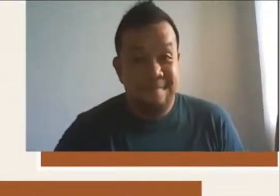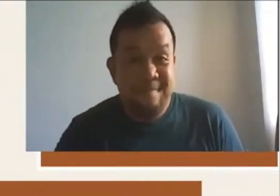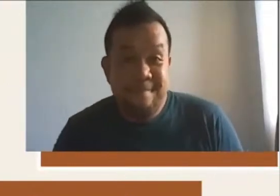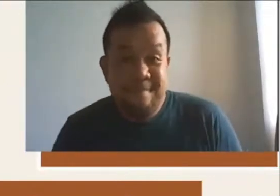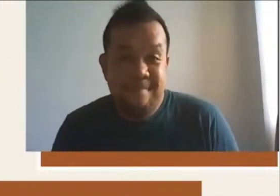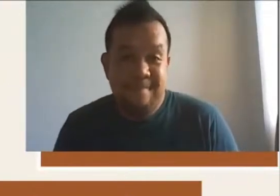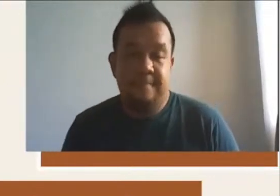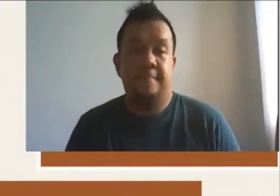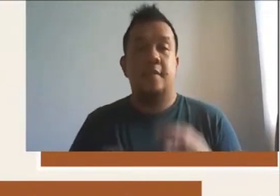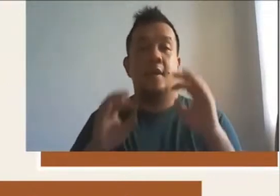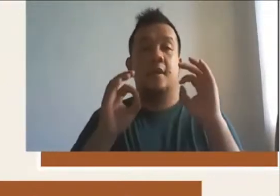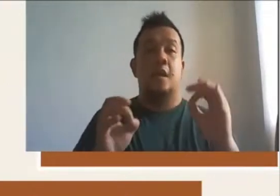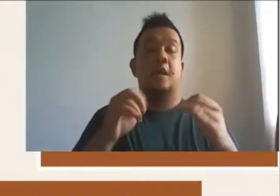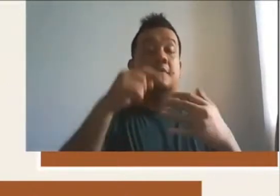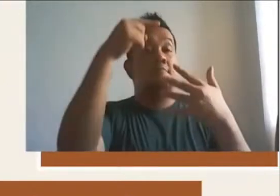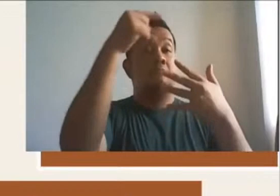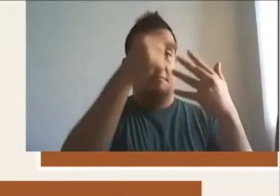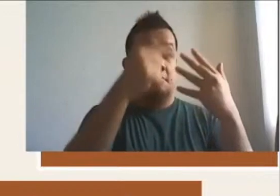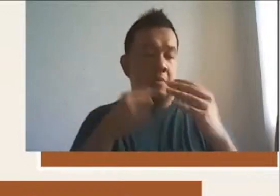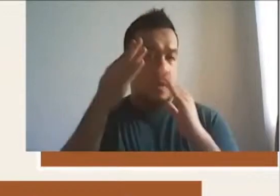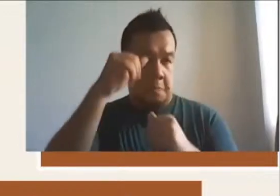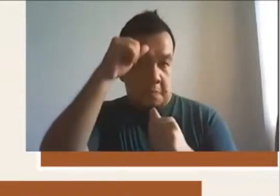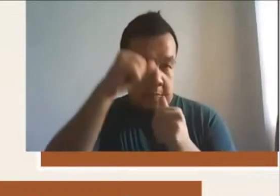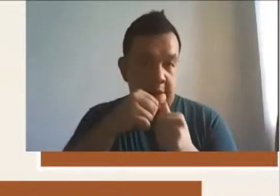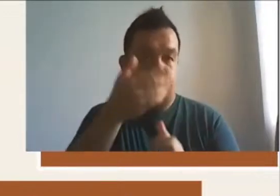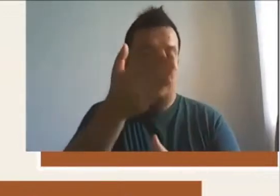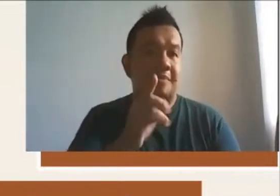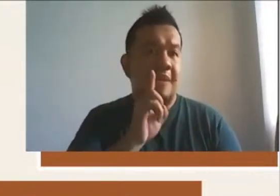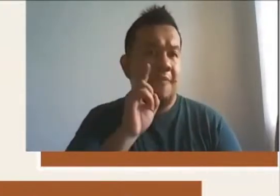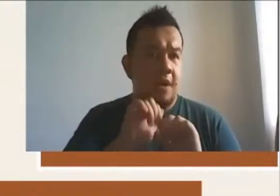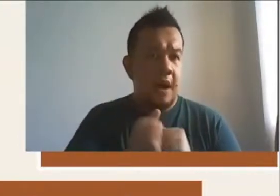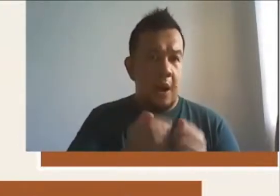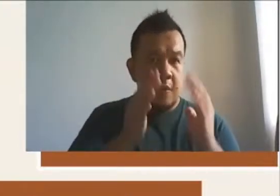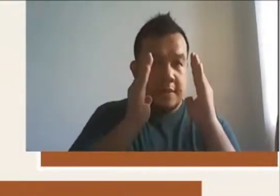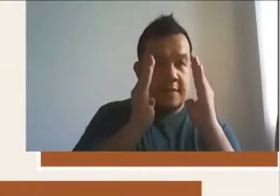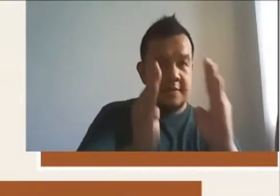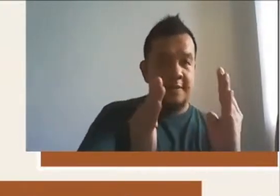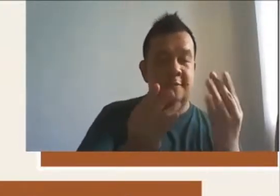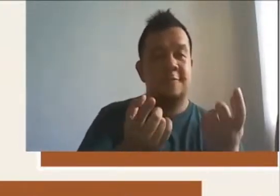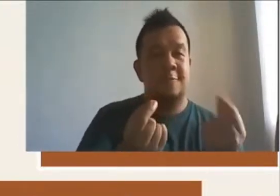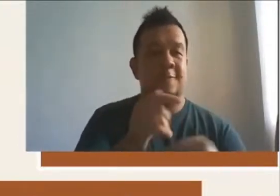on how to call the attention of the deaf person. Okay, so next.